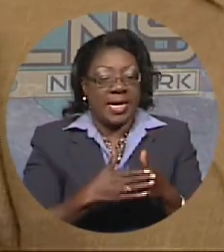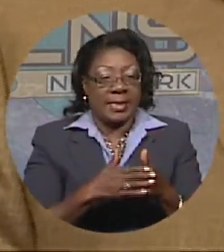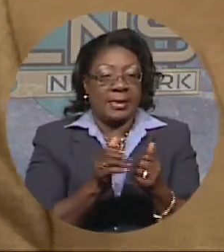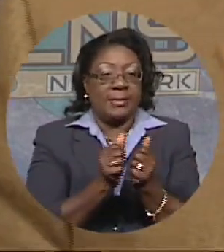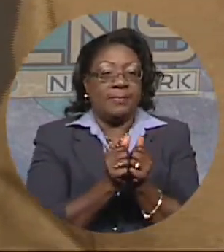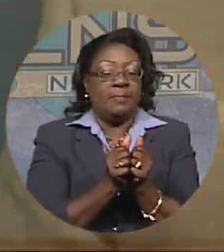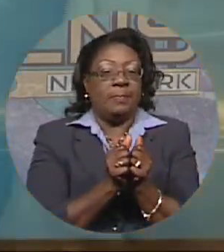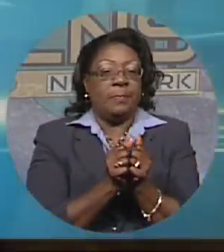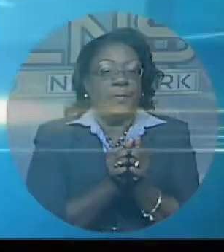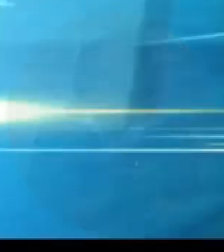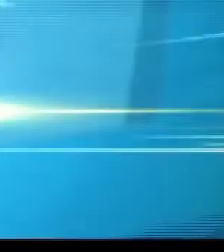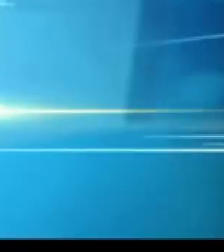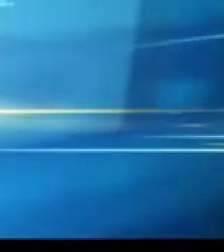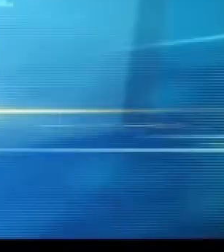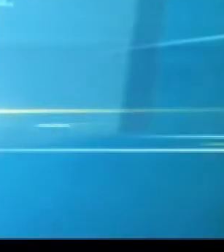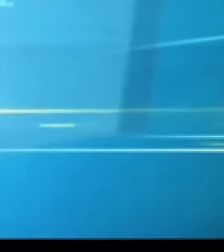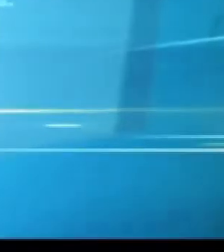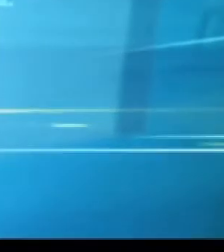looking.